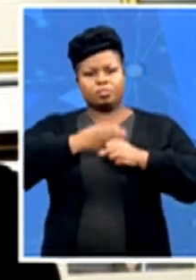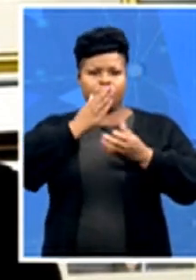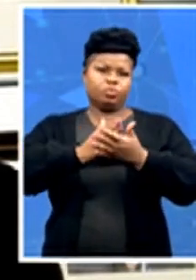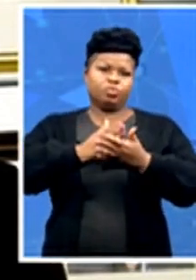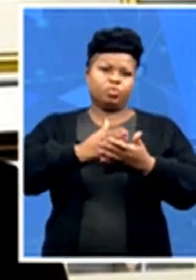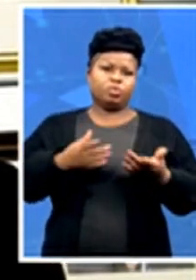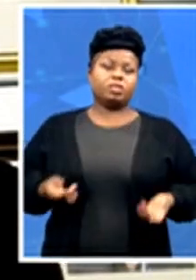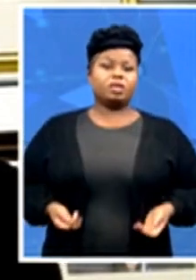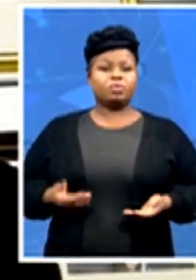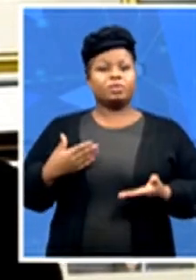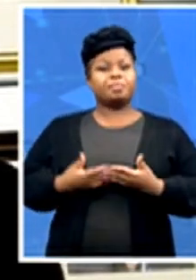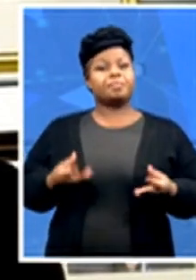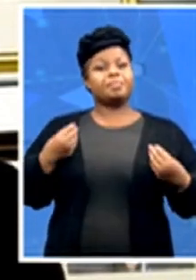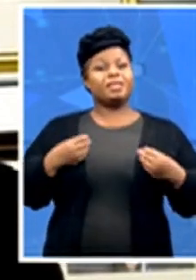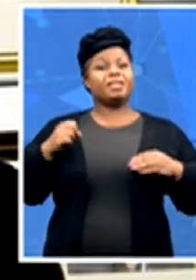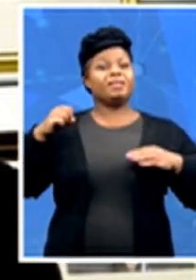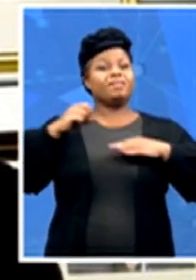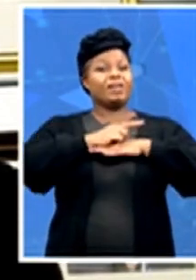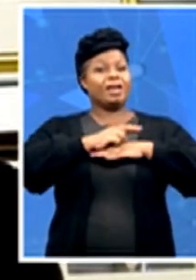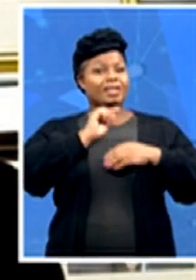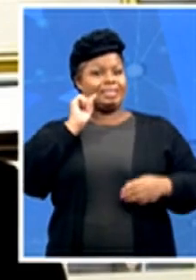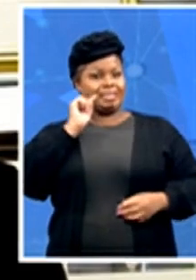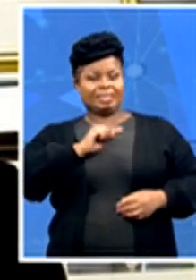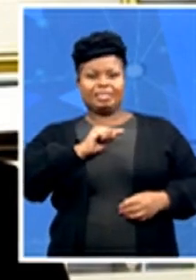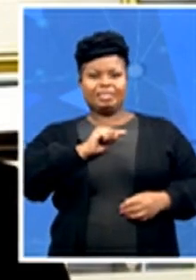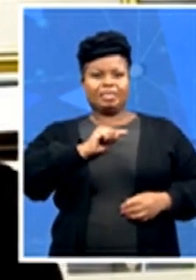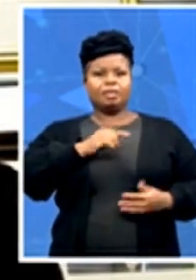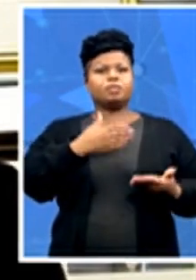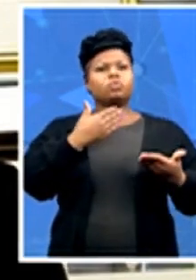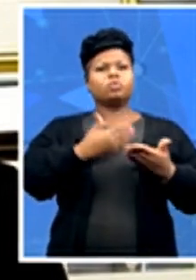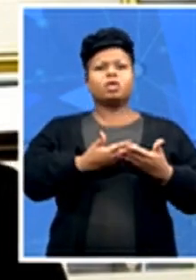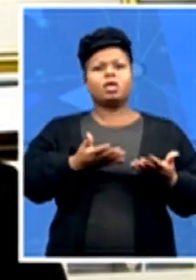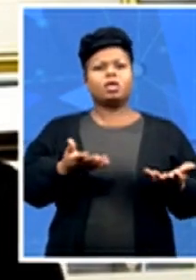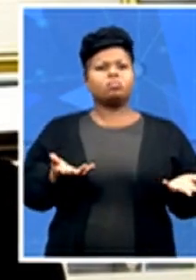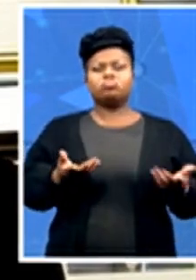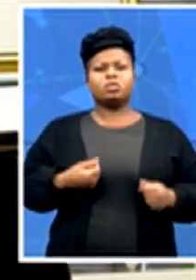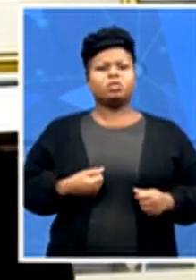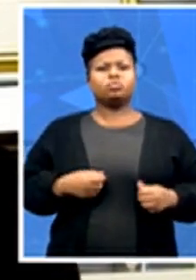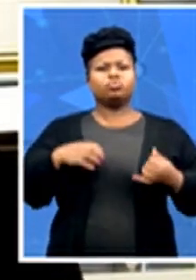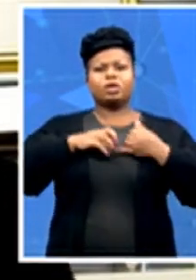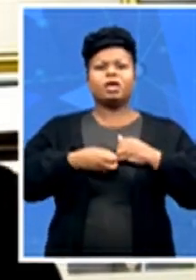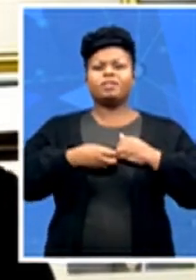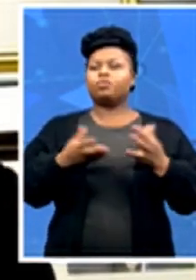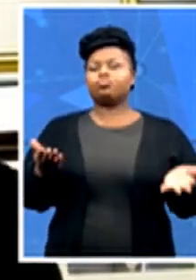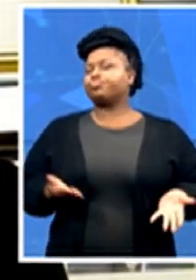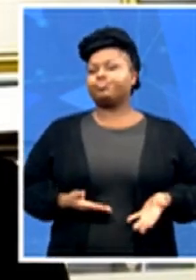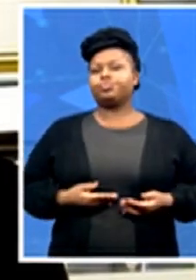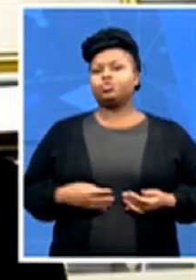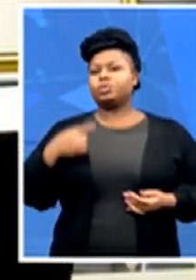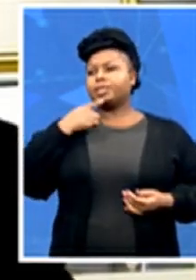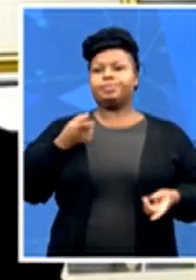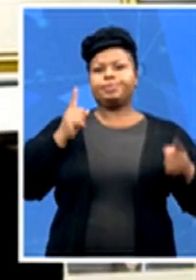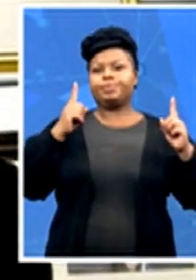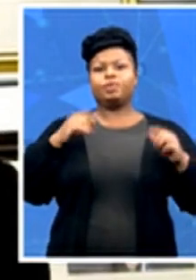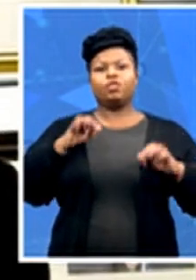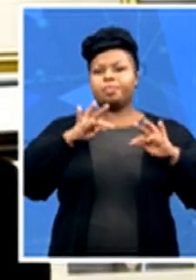itself is no longer a public health threat. In other words, we will, you know, we'll still see outbreaks of the virus,